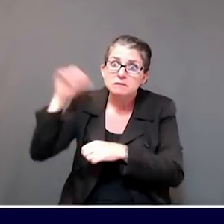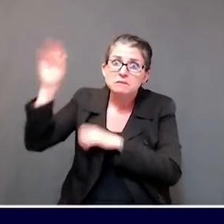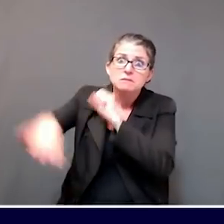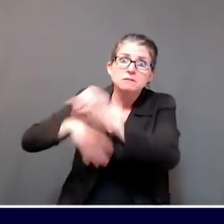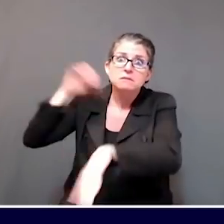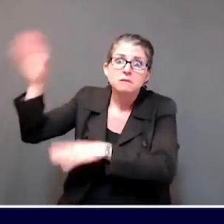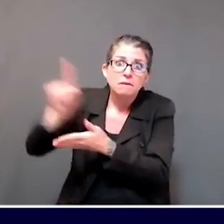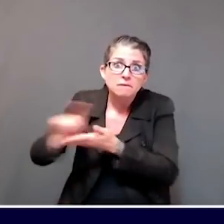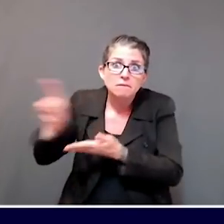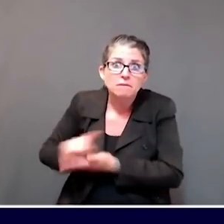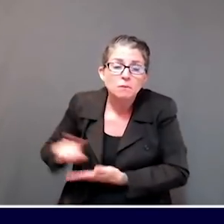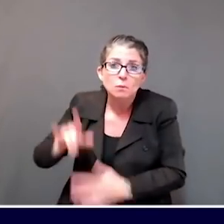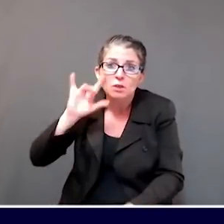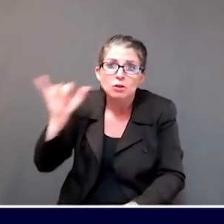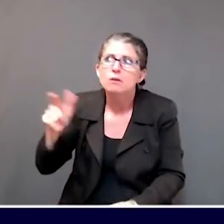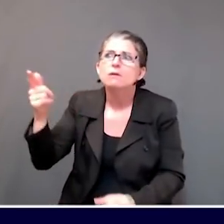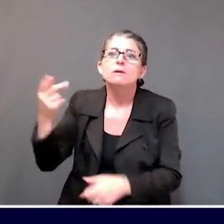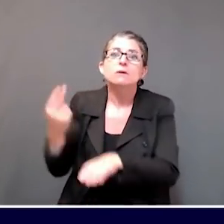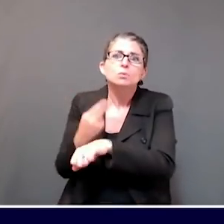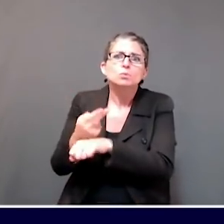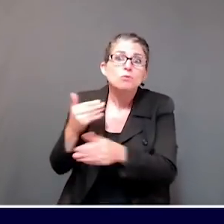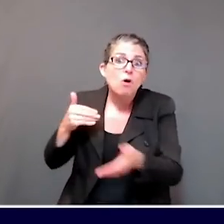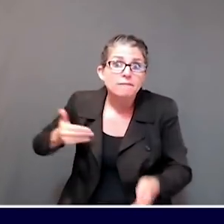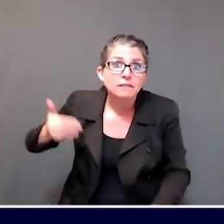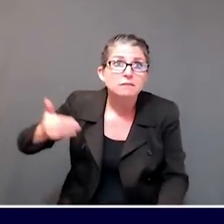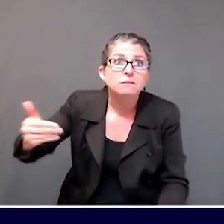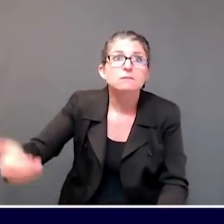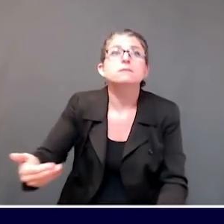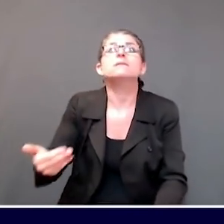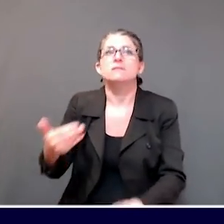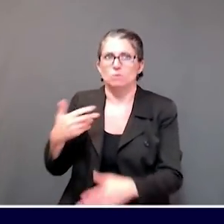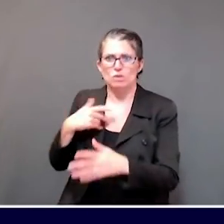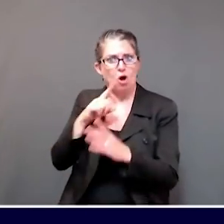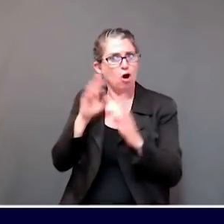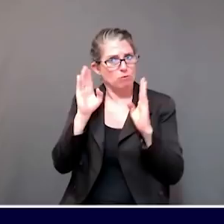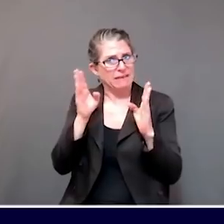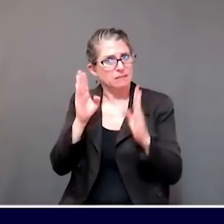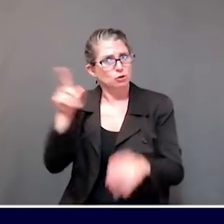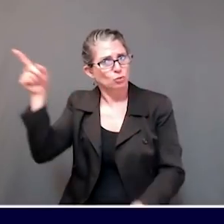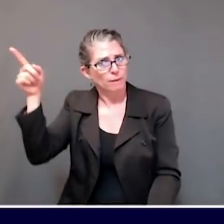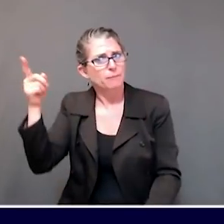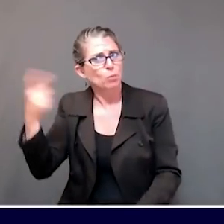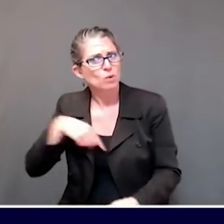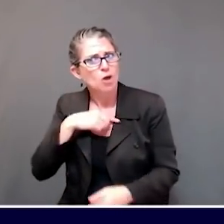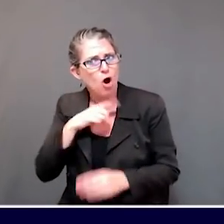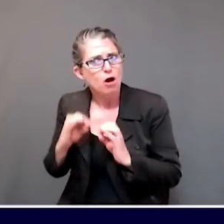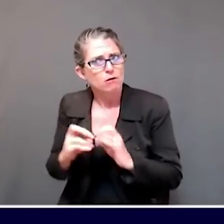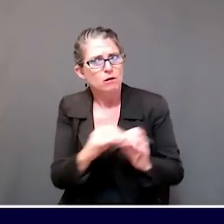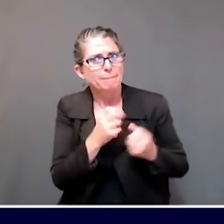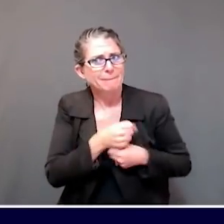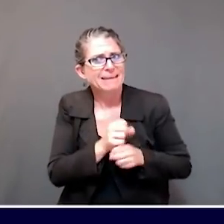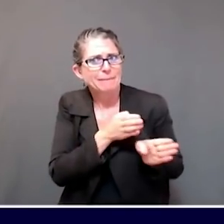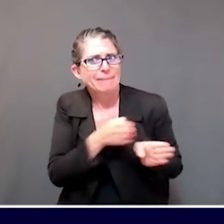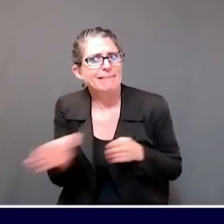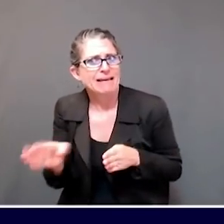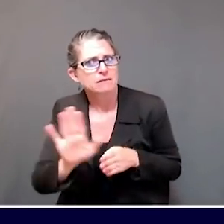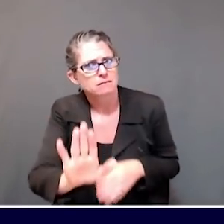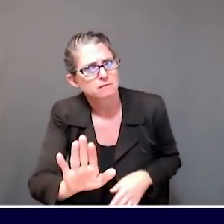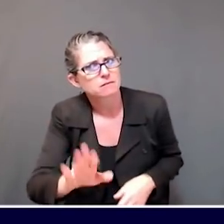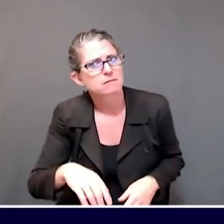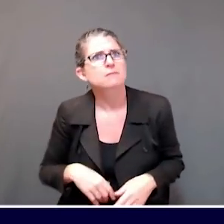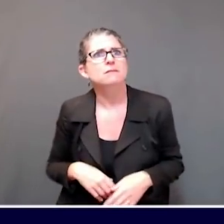that. We certainly hear them, and we're now trying to figure out where to go in terms of furnishing them PPE. Commissioner?